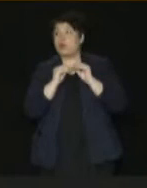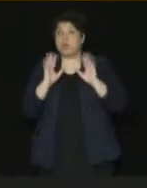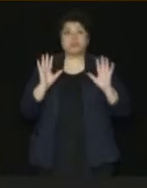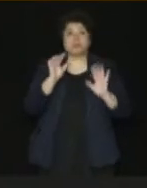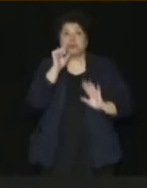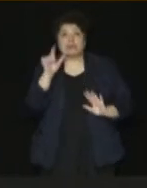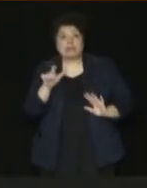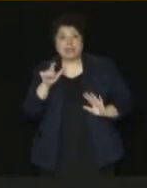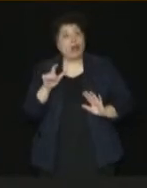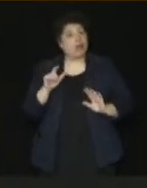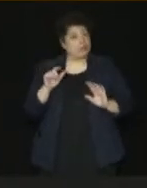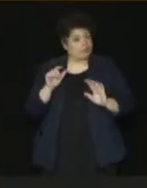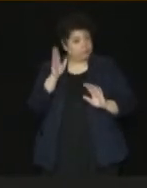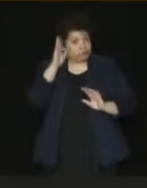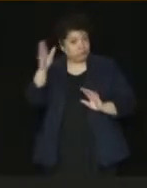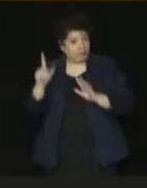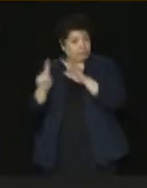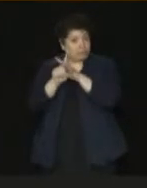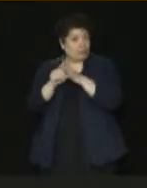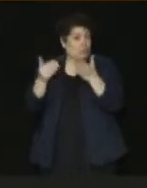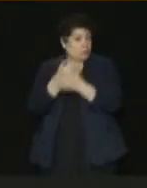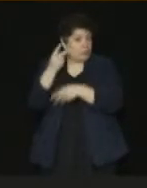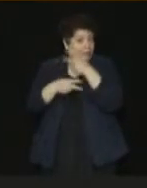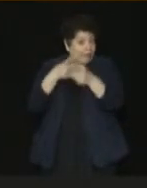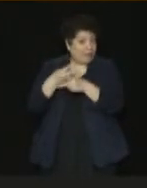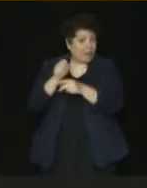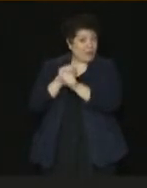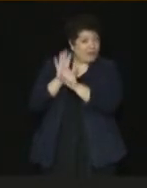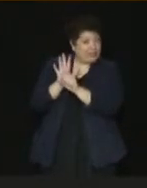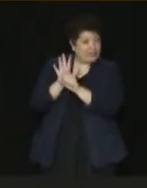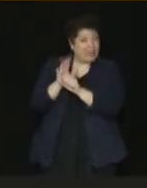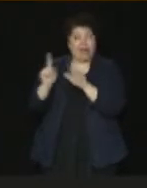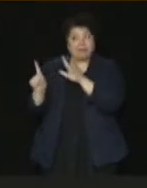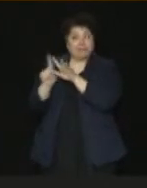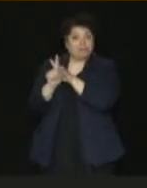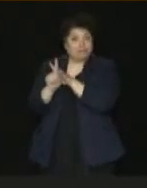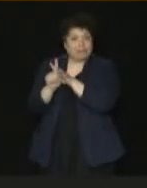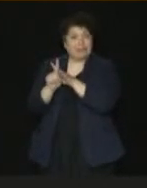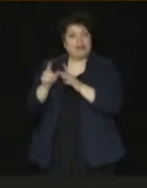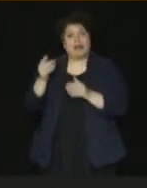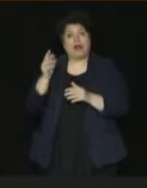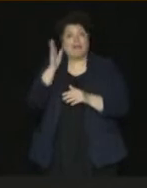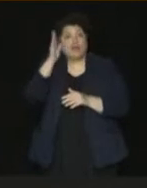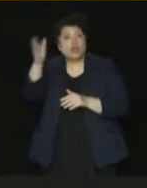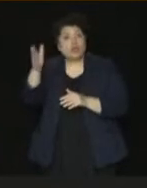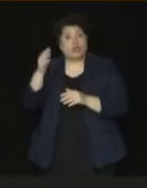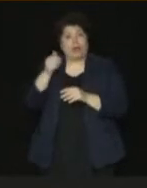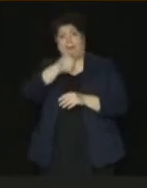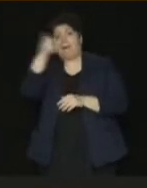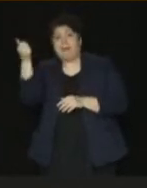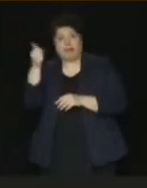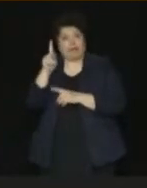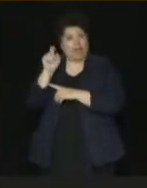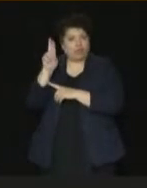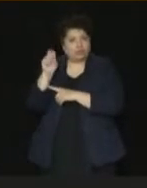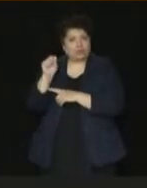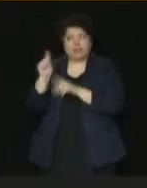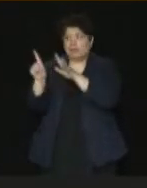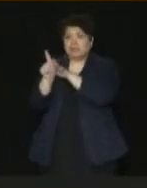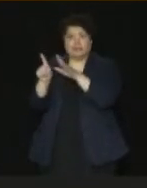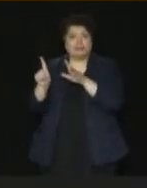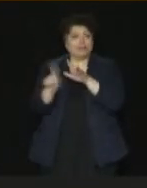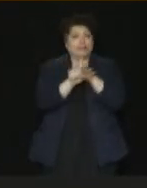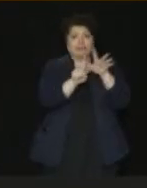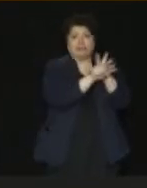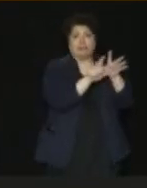see new variants rising, as we see a virus that will continue to be present in many places around the